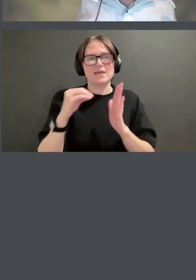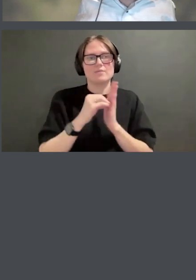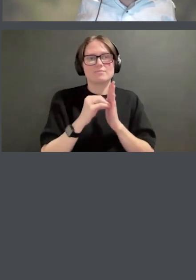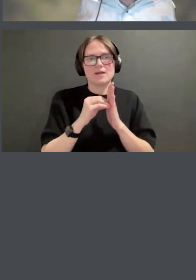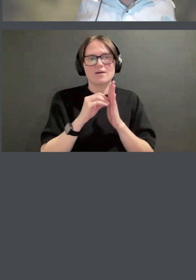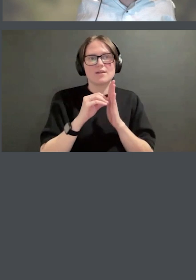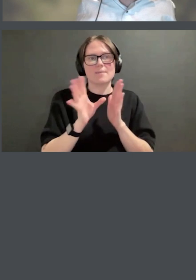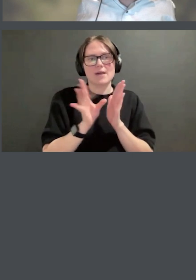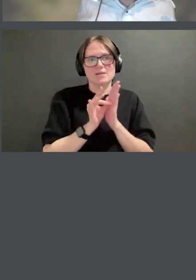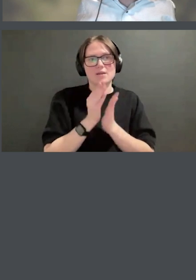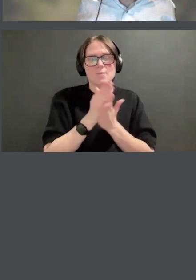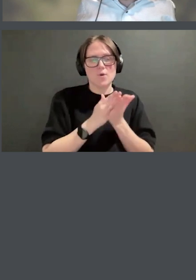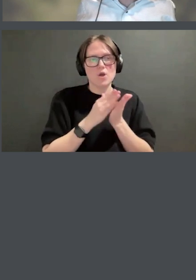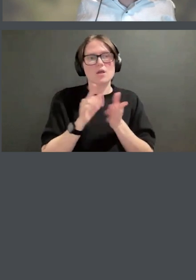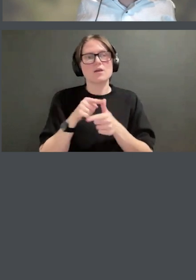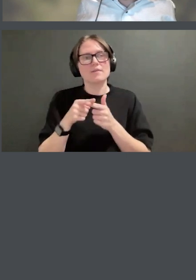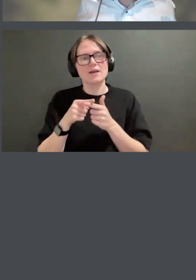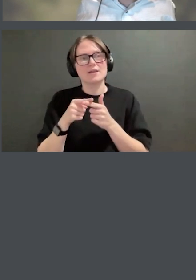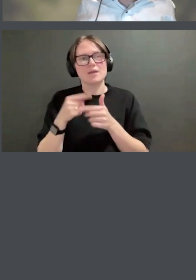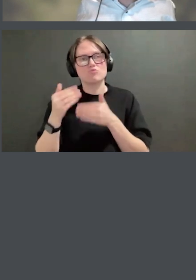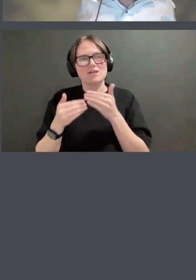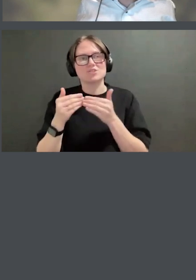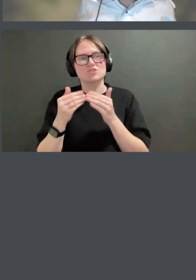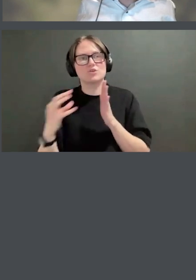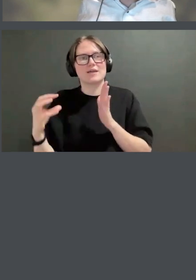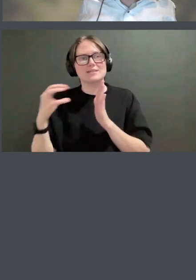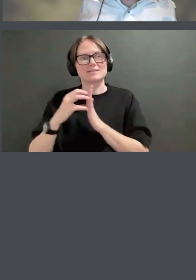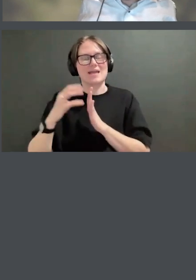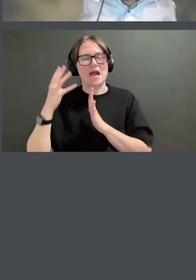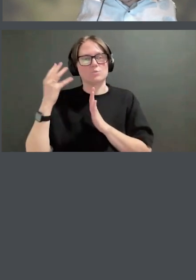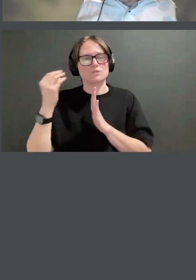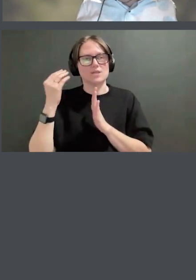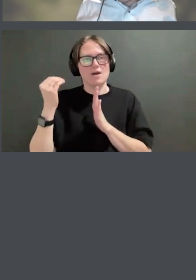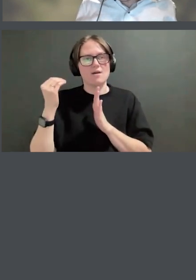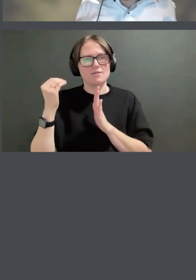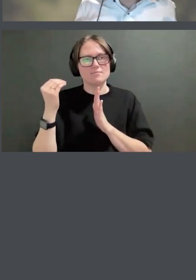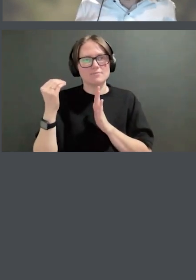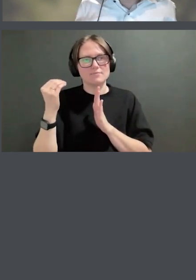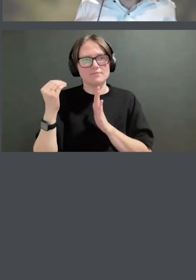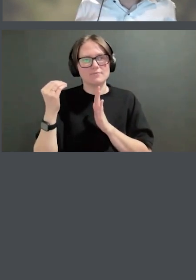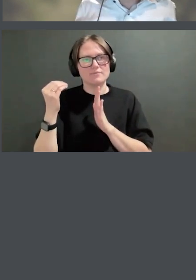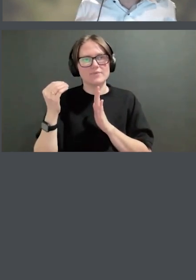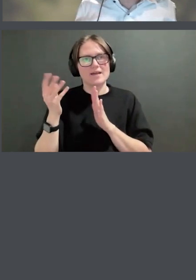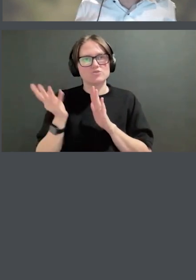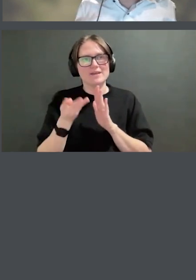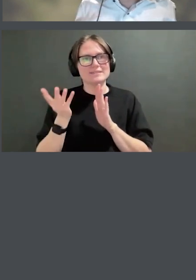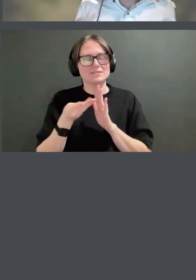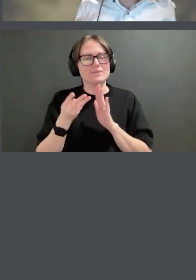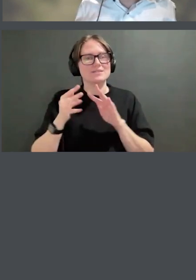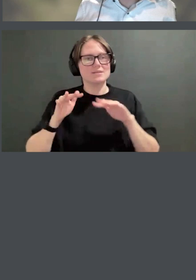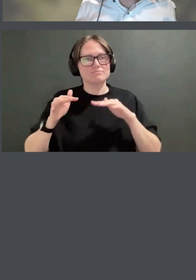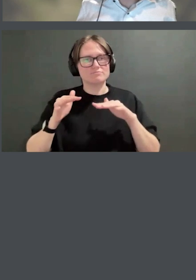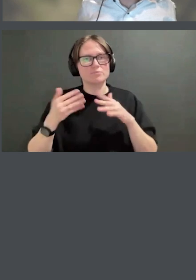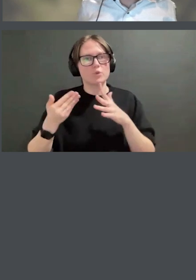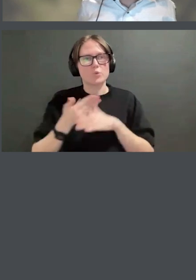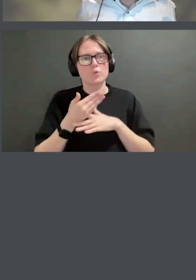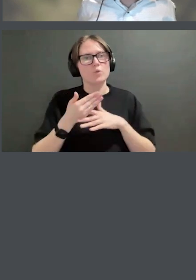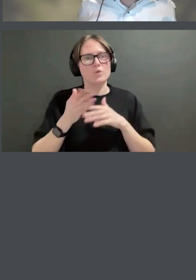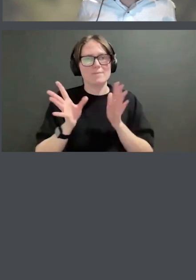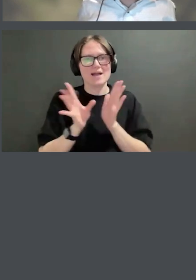processor that's worn outside that transmits the oscillation energy through the magnetic